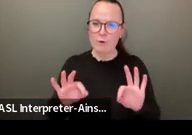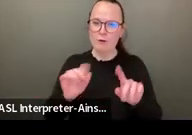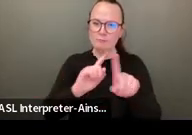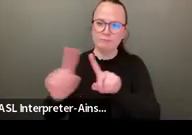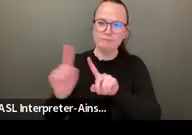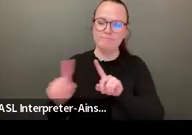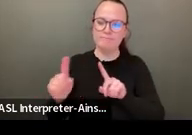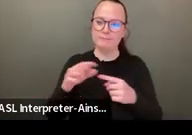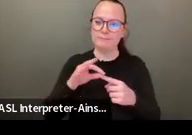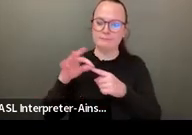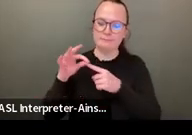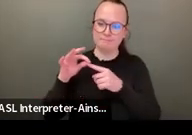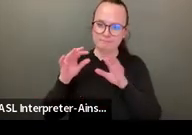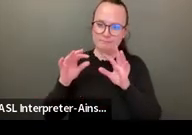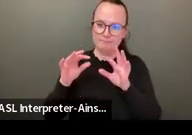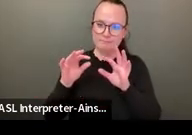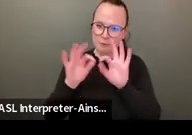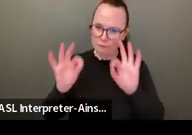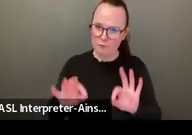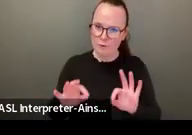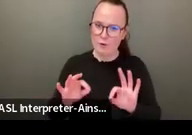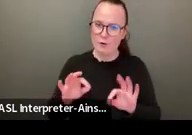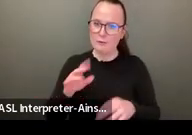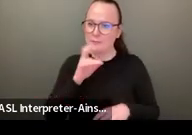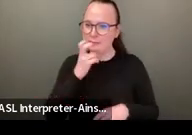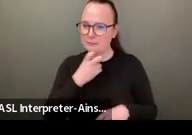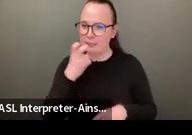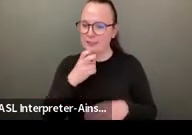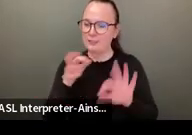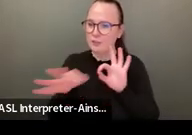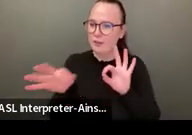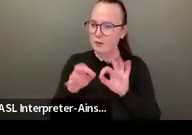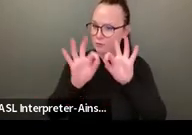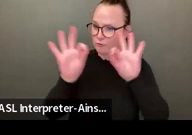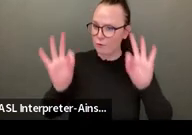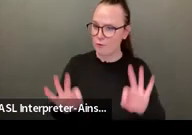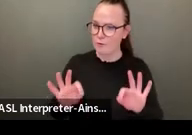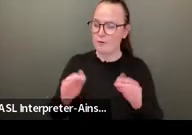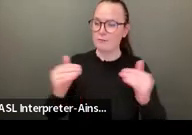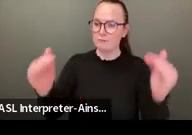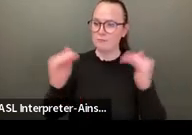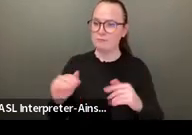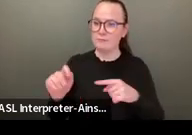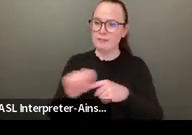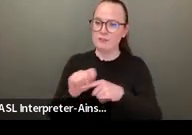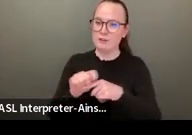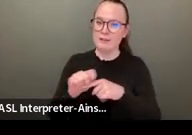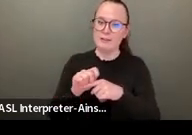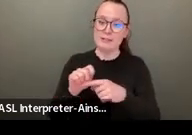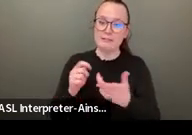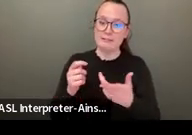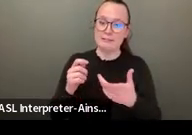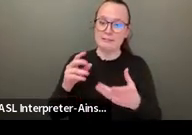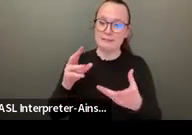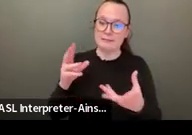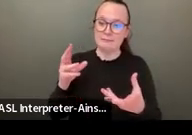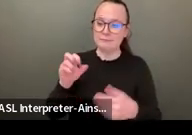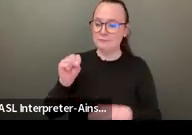the speech and language form. We have another training on the summary of performance. So that link is there